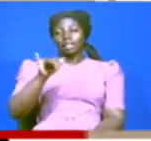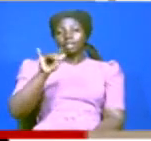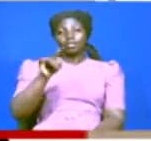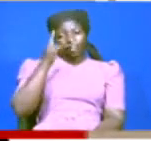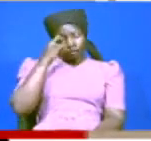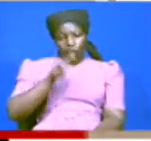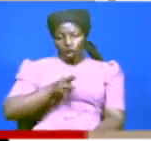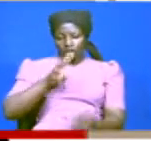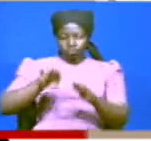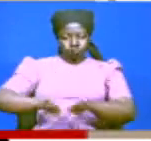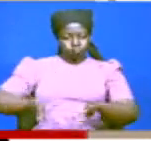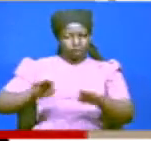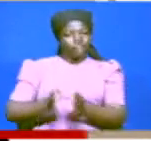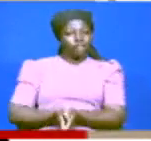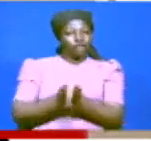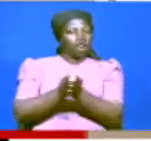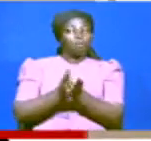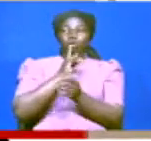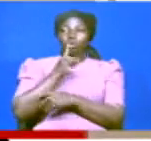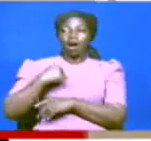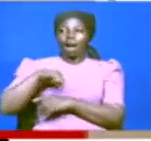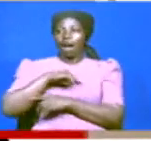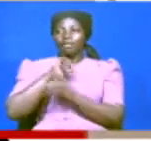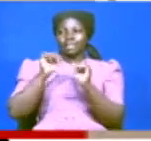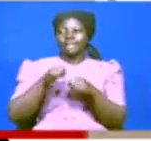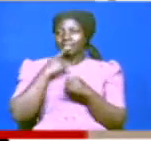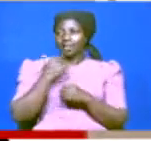nutshell, we are saying here we had a very, very successful year, so to speak.